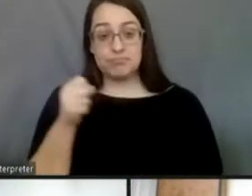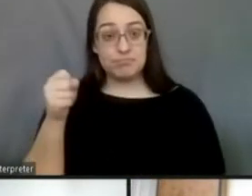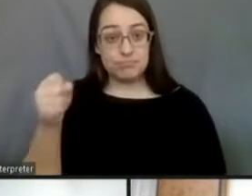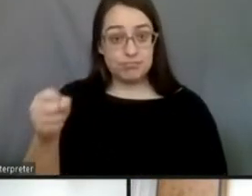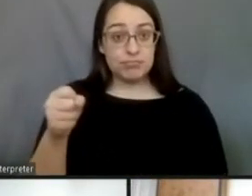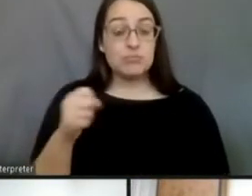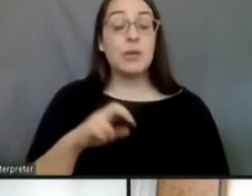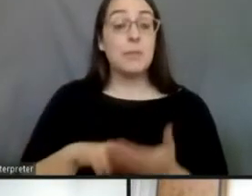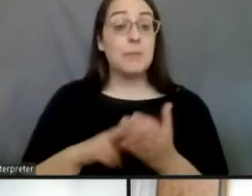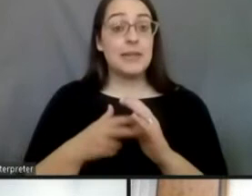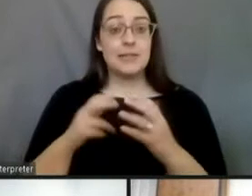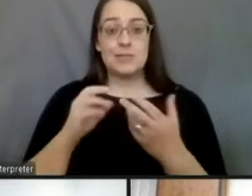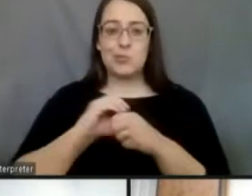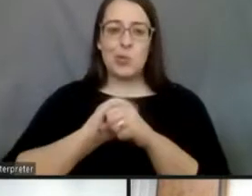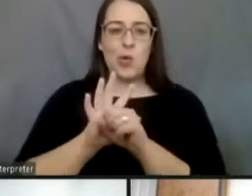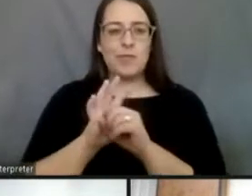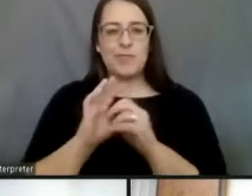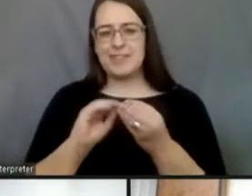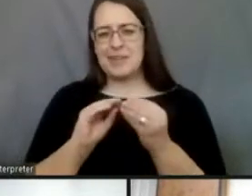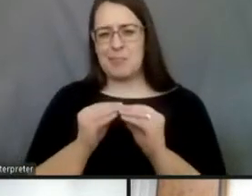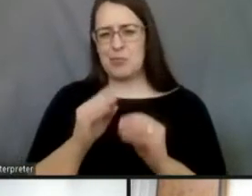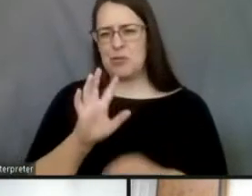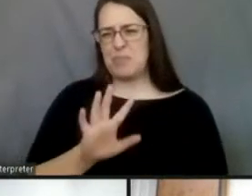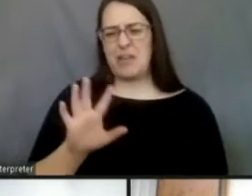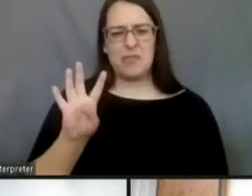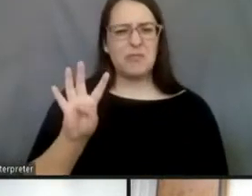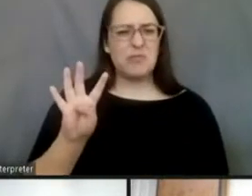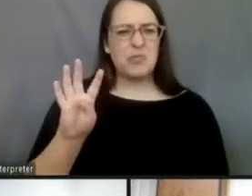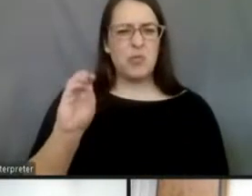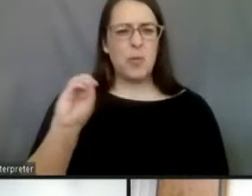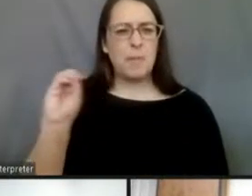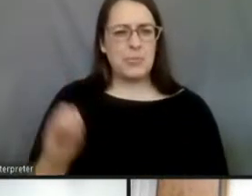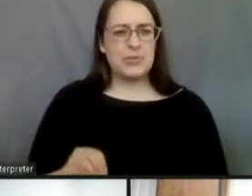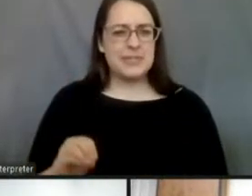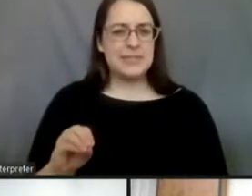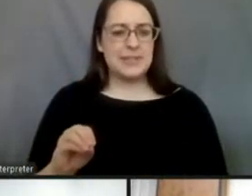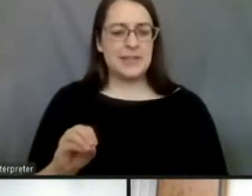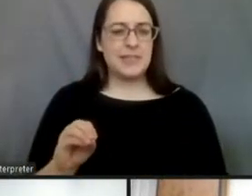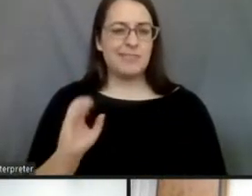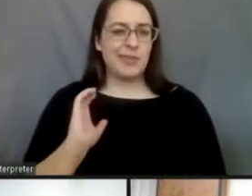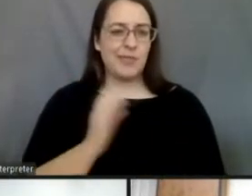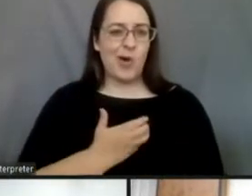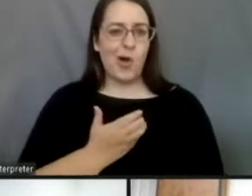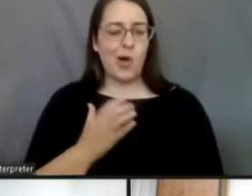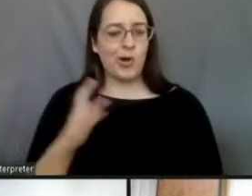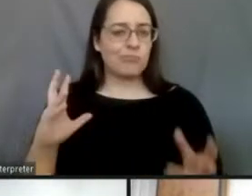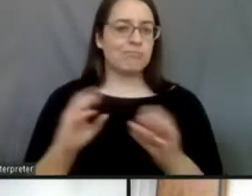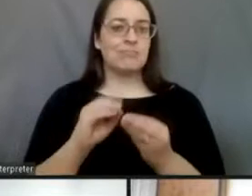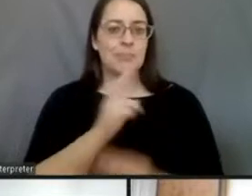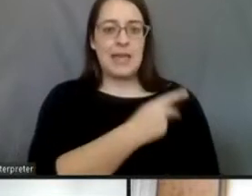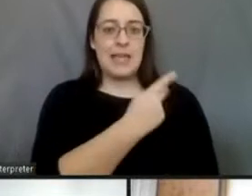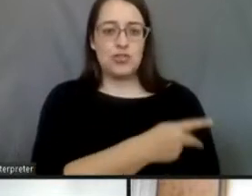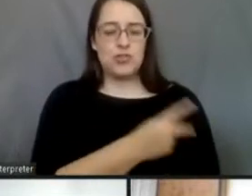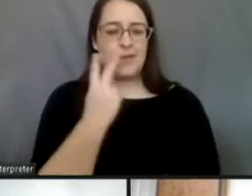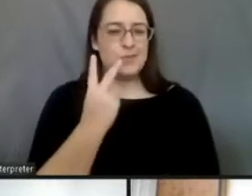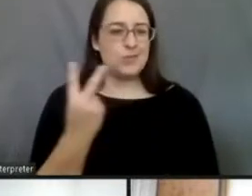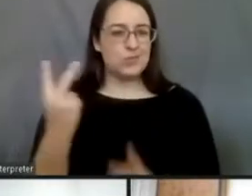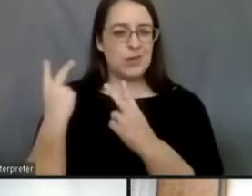the COVID census makes up about only 4% of that volume. I was looking back at some of our